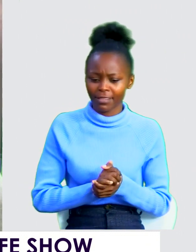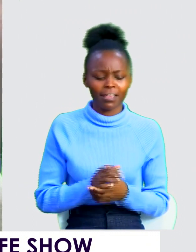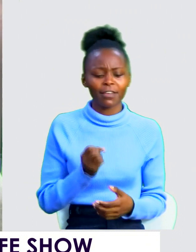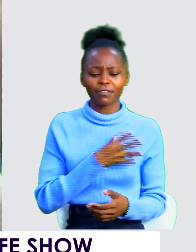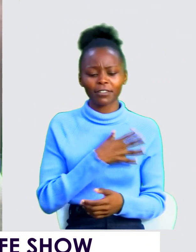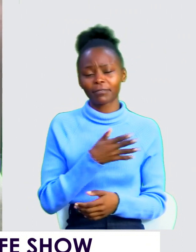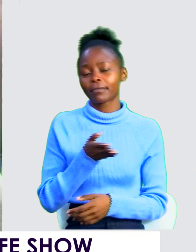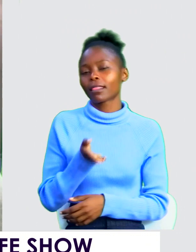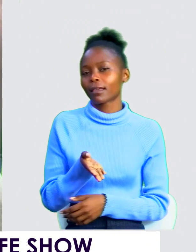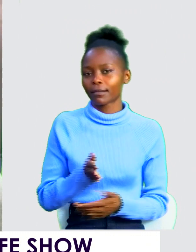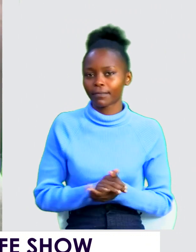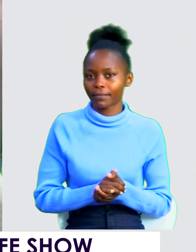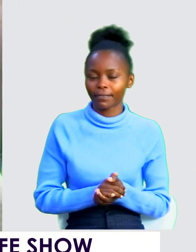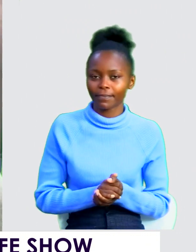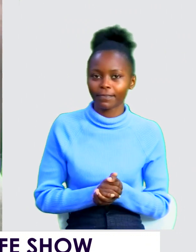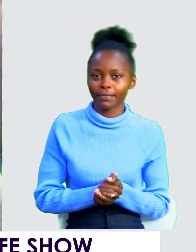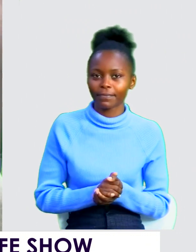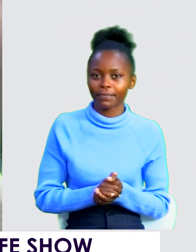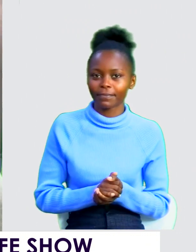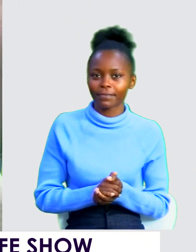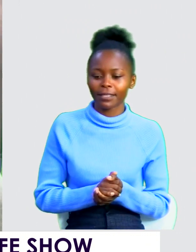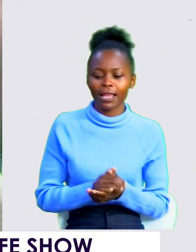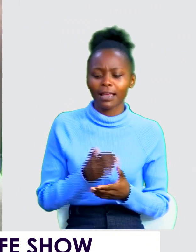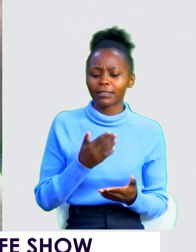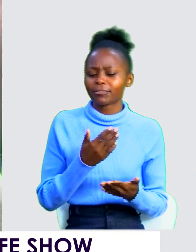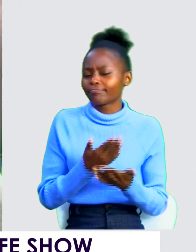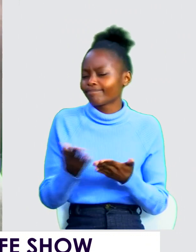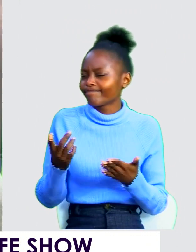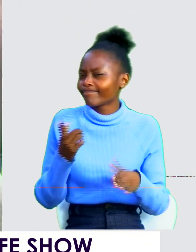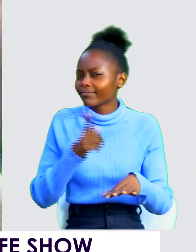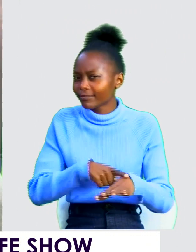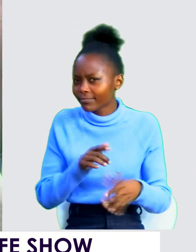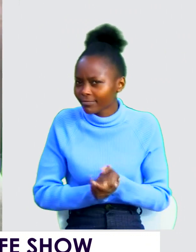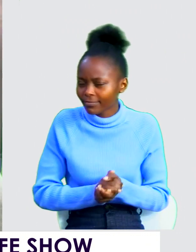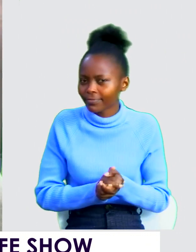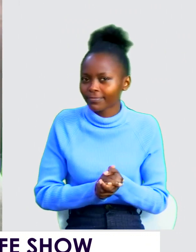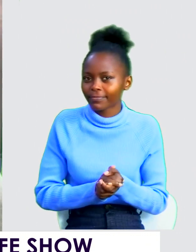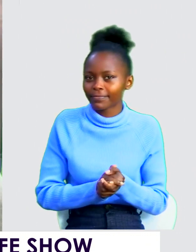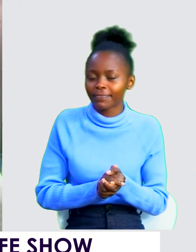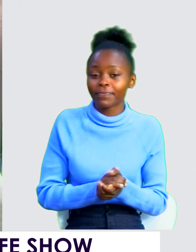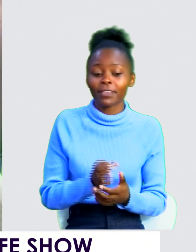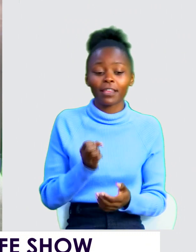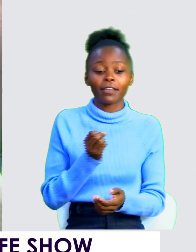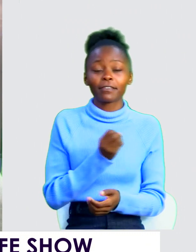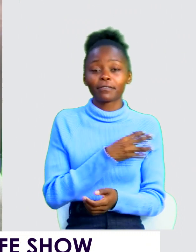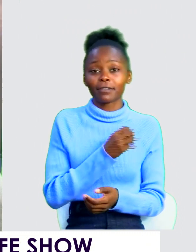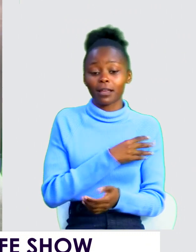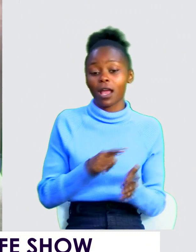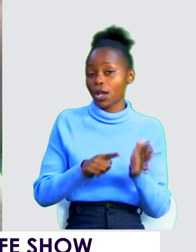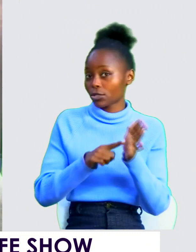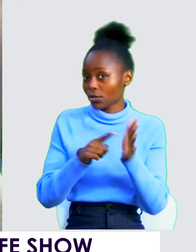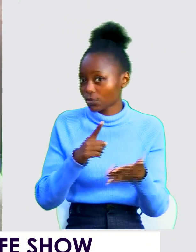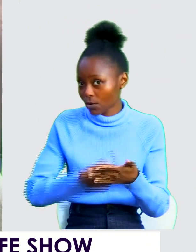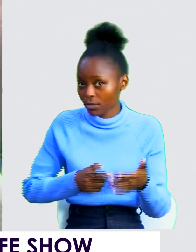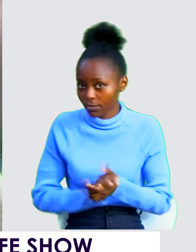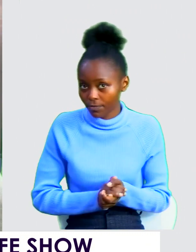lies. And to some great extent, by the way, fear is an indicator